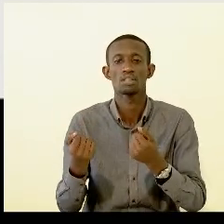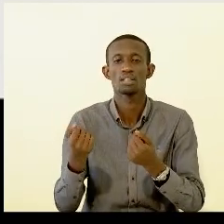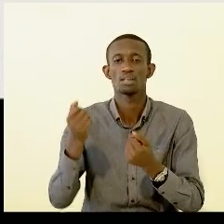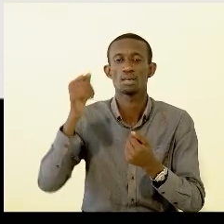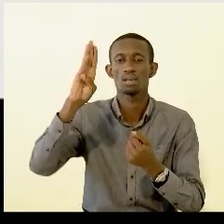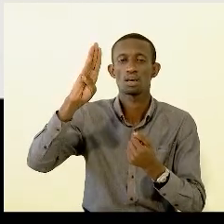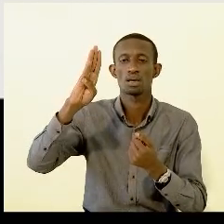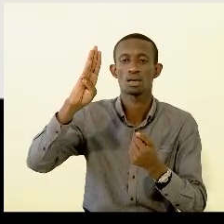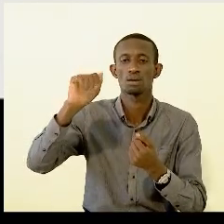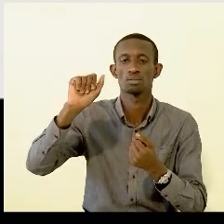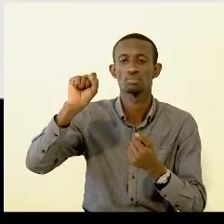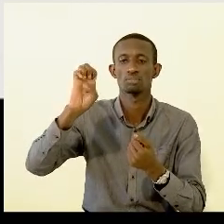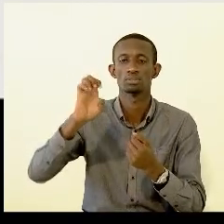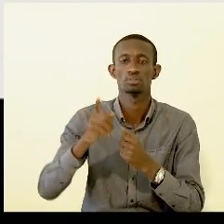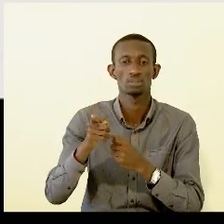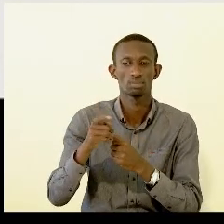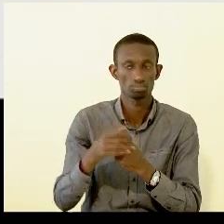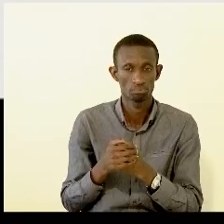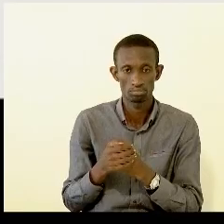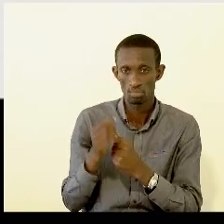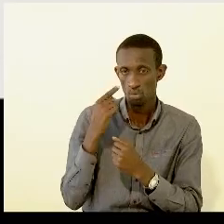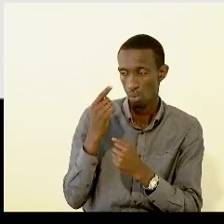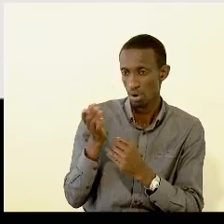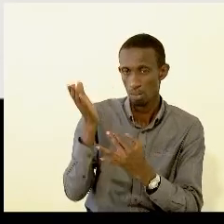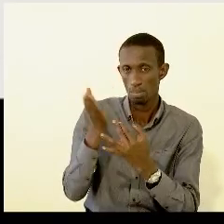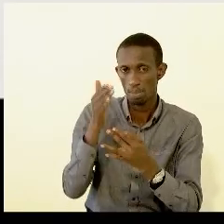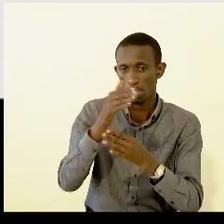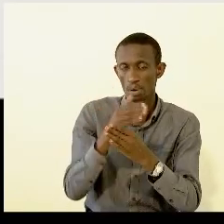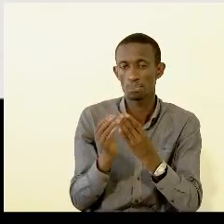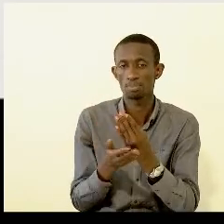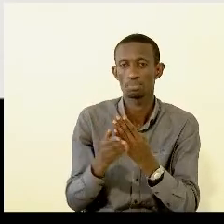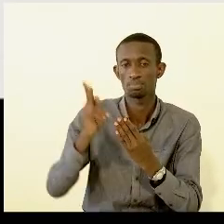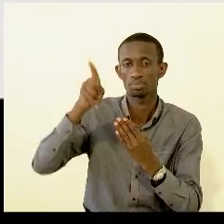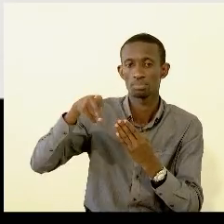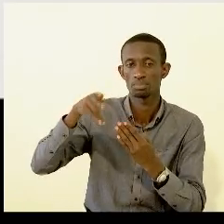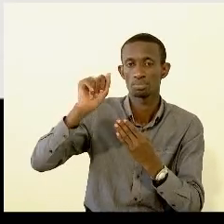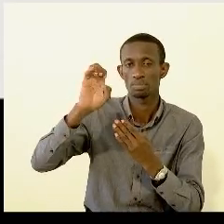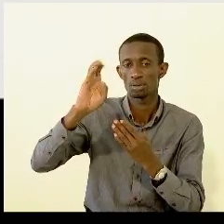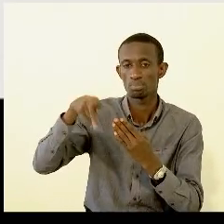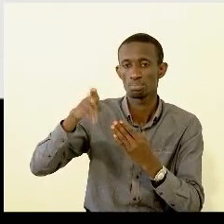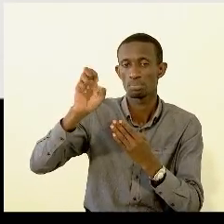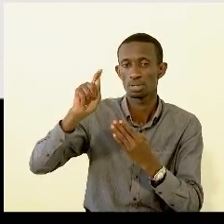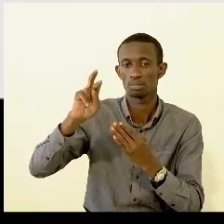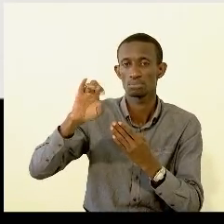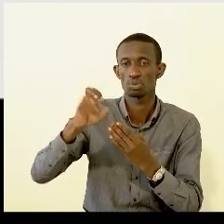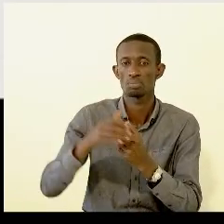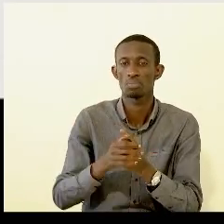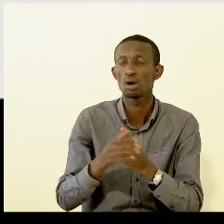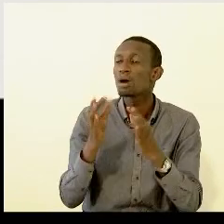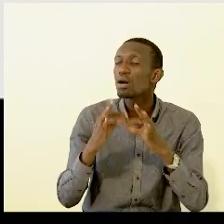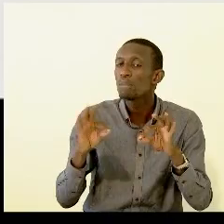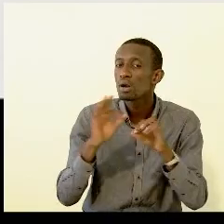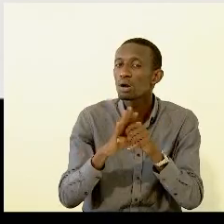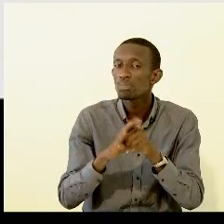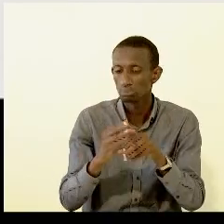base, and from the leaf base you can see we have the petiole, and the function of the petiole is to attach the leaf to